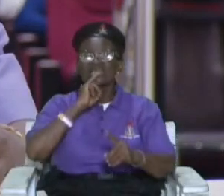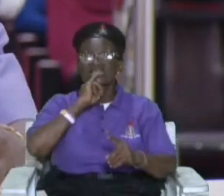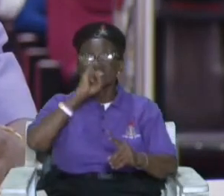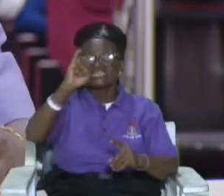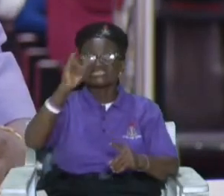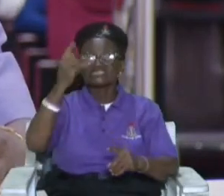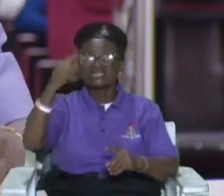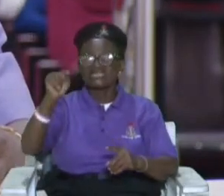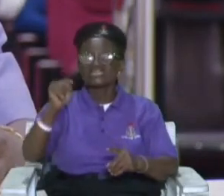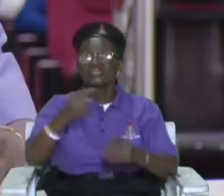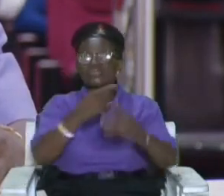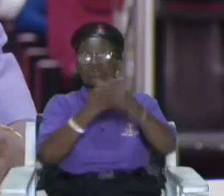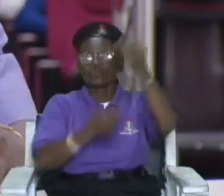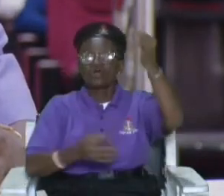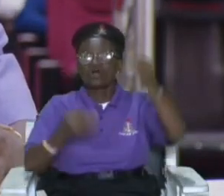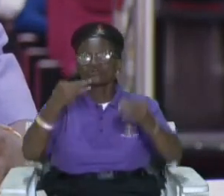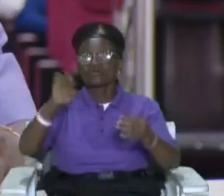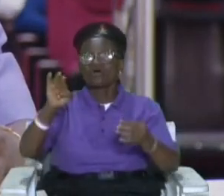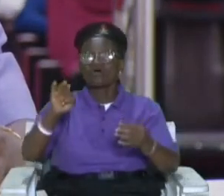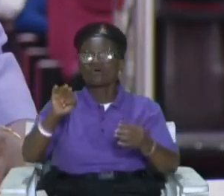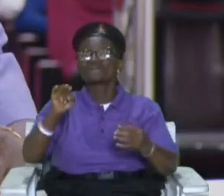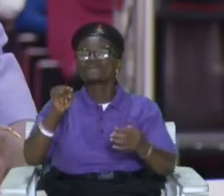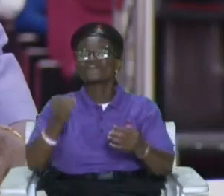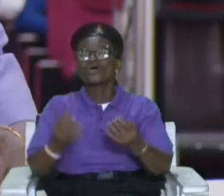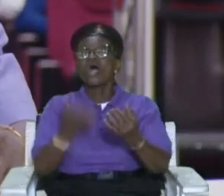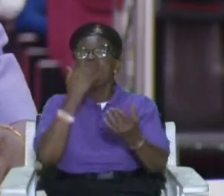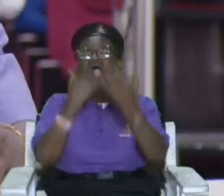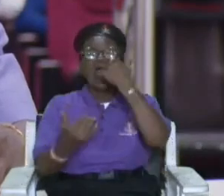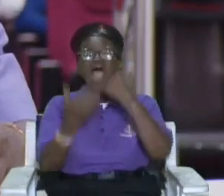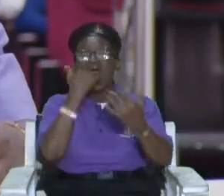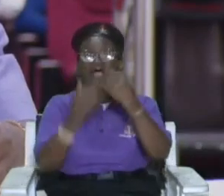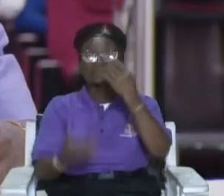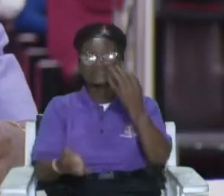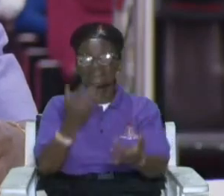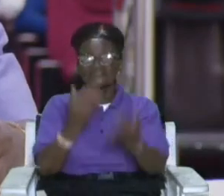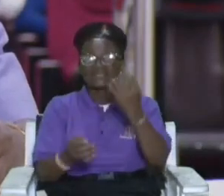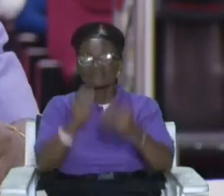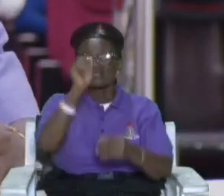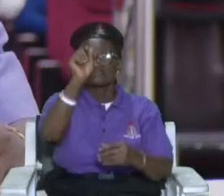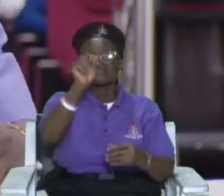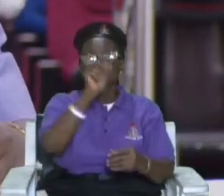fire, therefore it is the rod of fire.